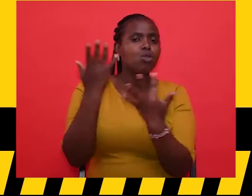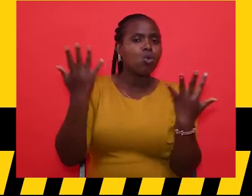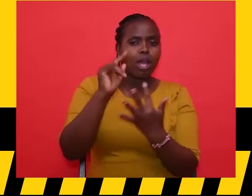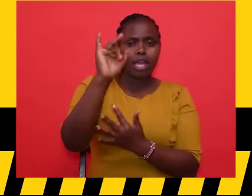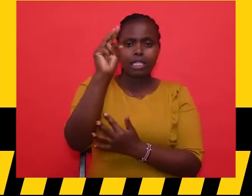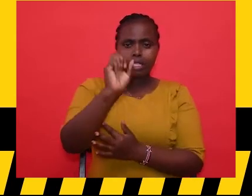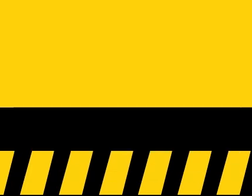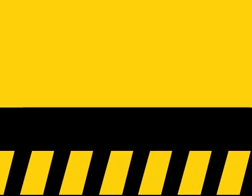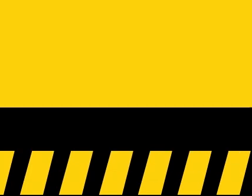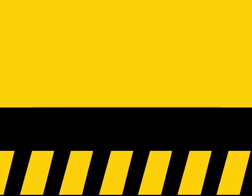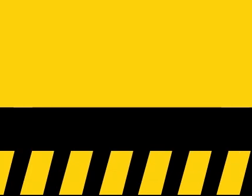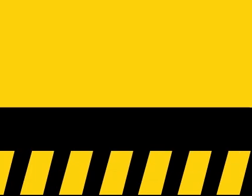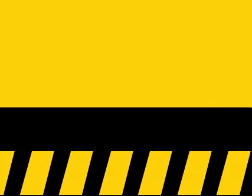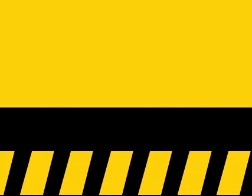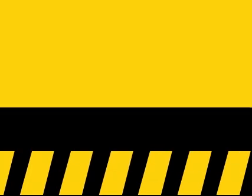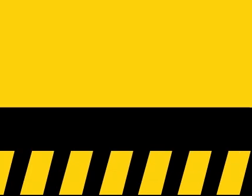Teams account.